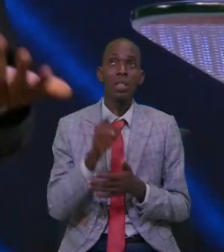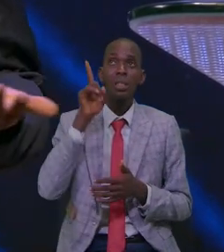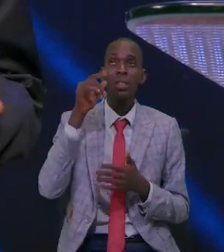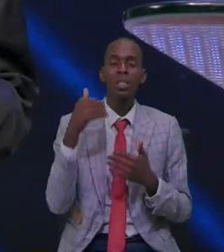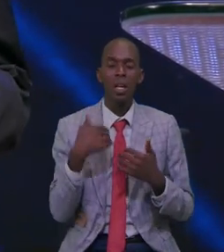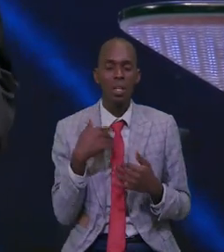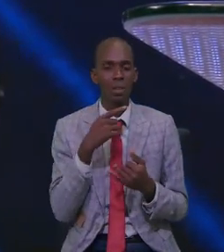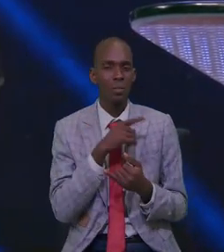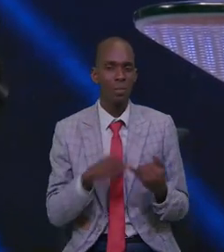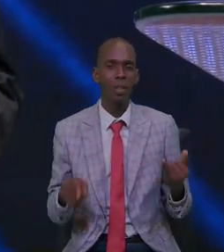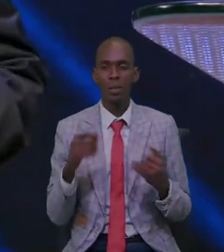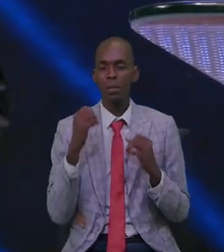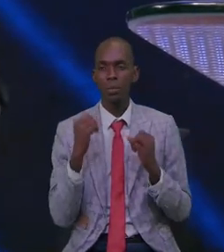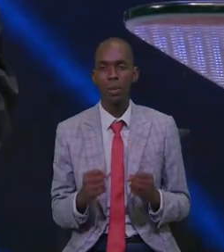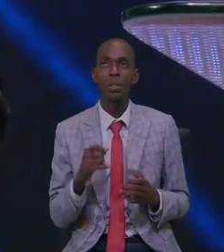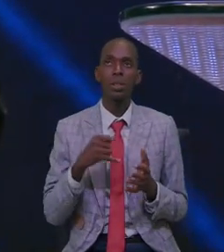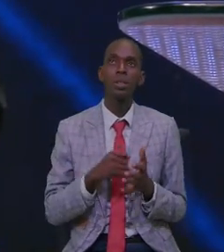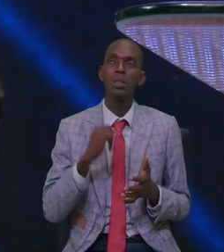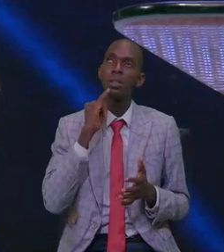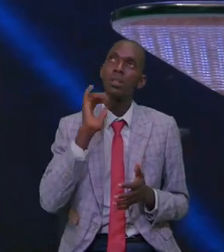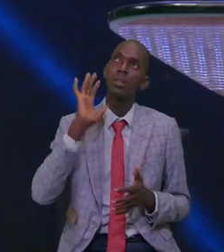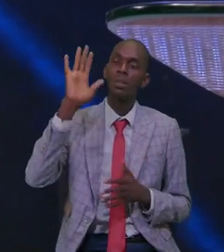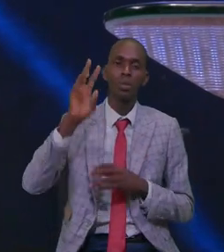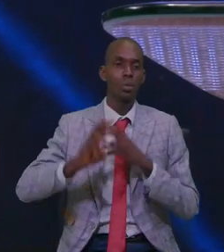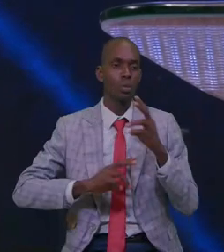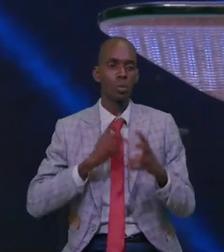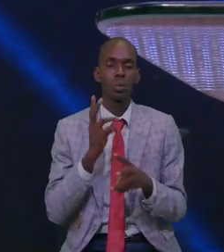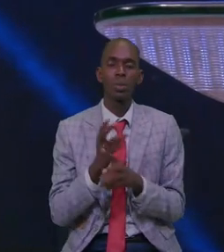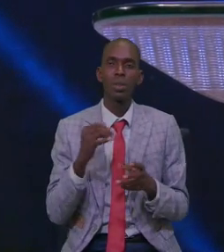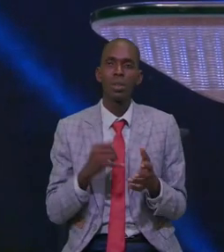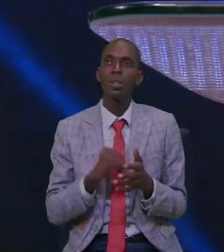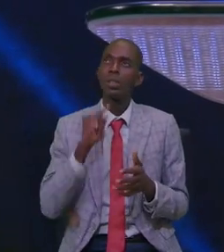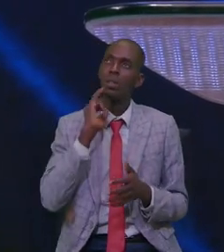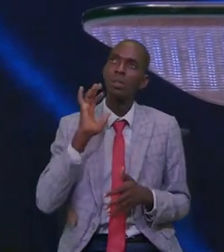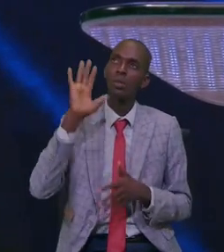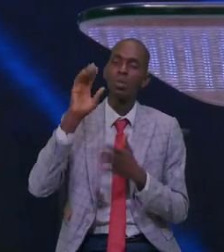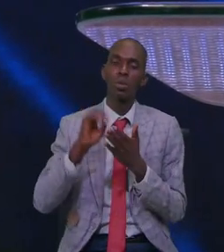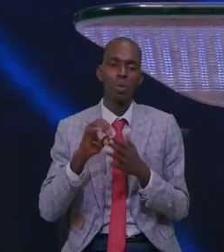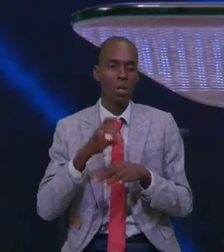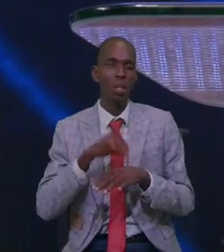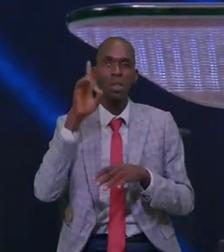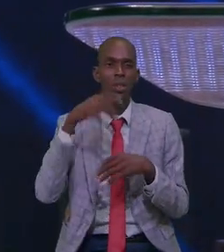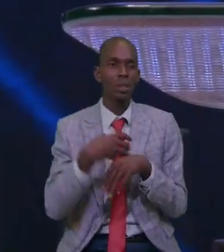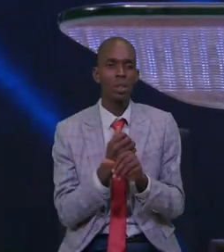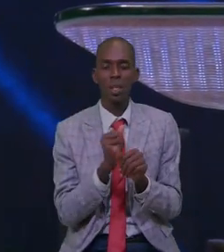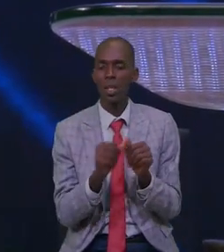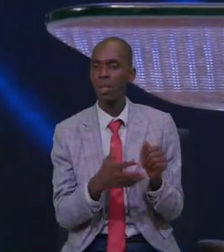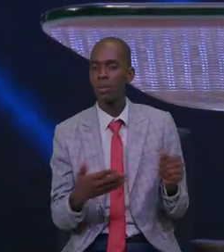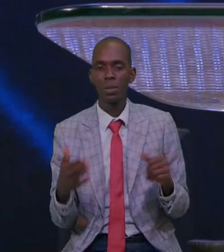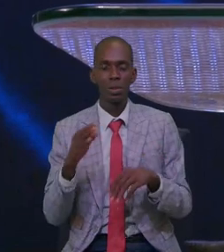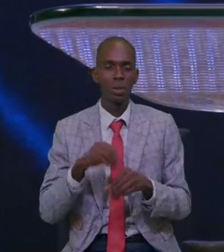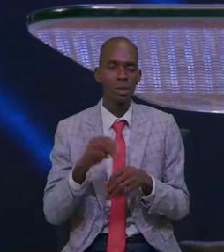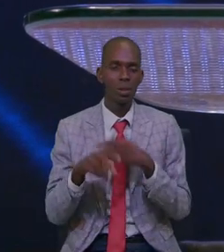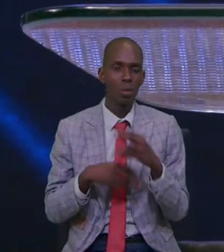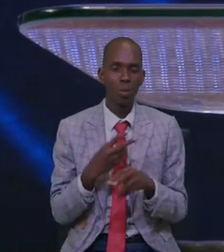his world, it's his earth. He created the earth, he created the world, and it belongs to him. And all those that